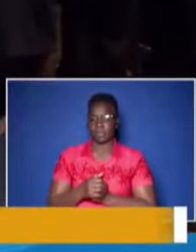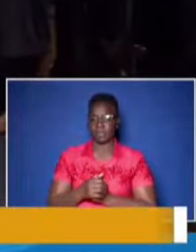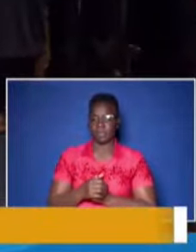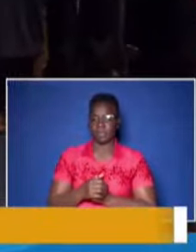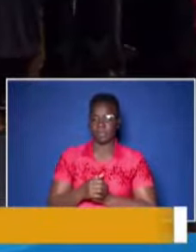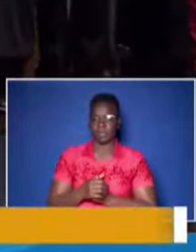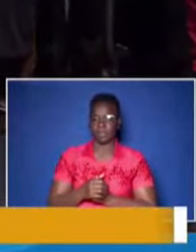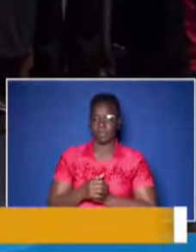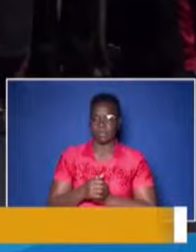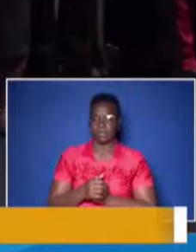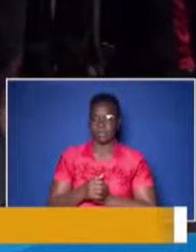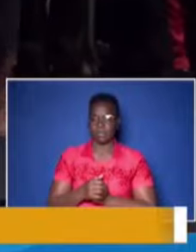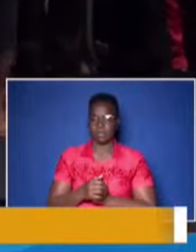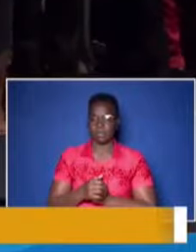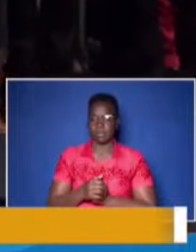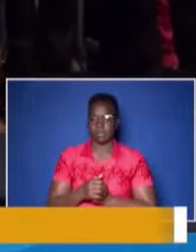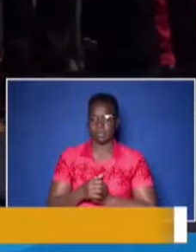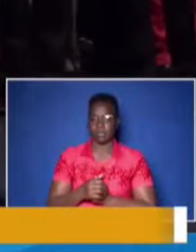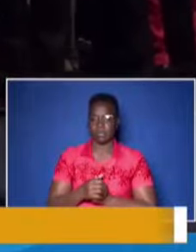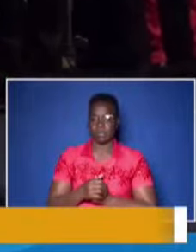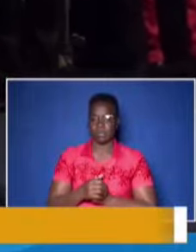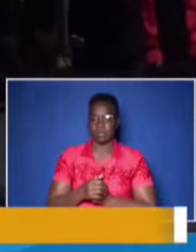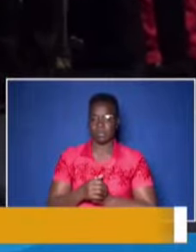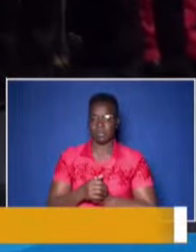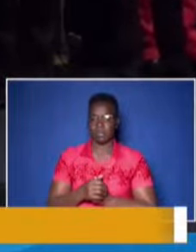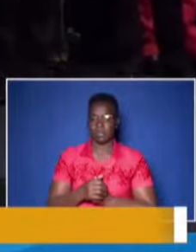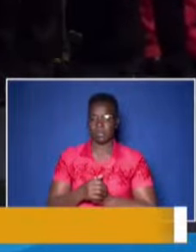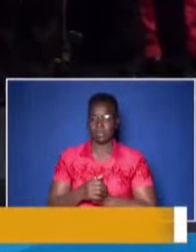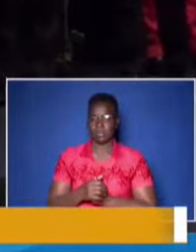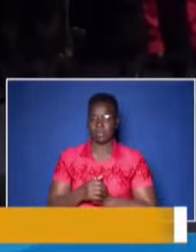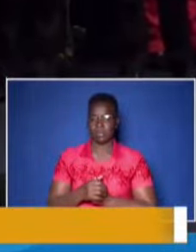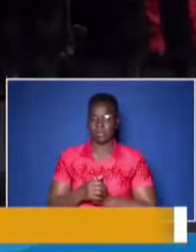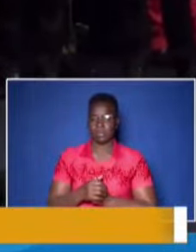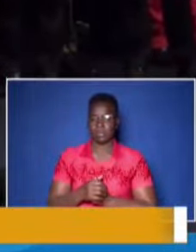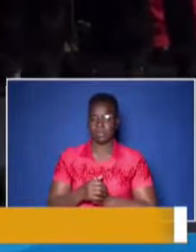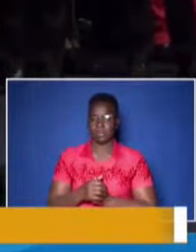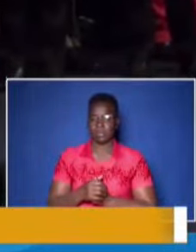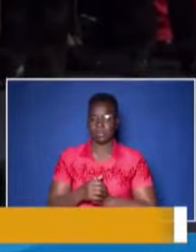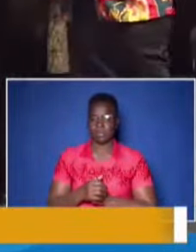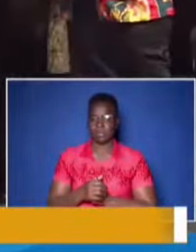govern yeah he comes say